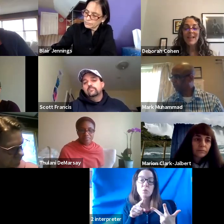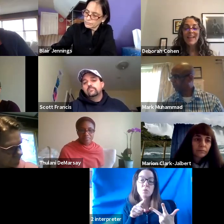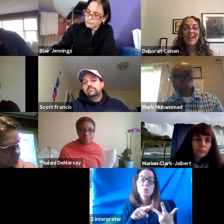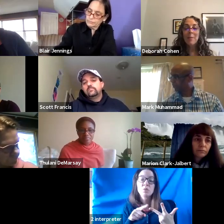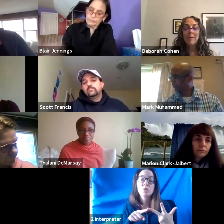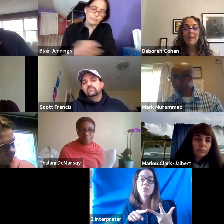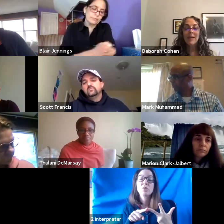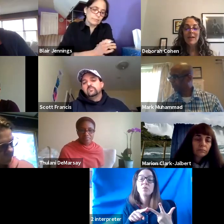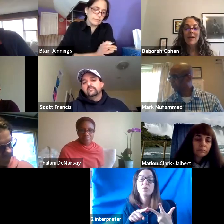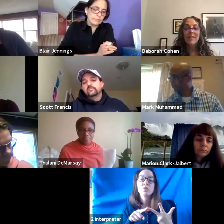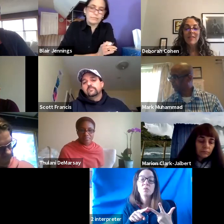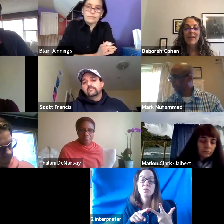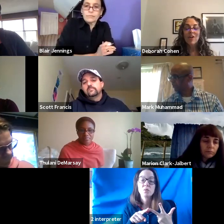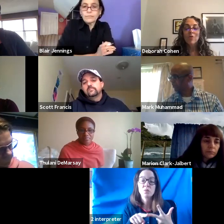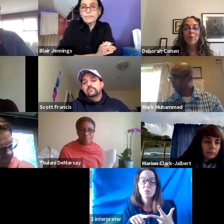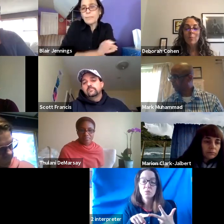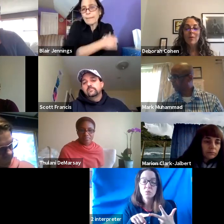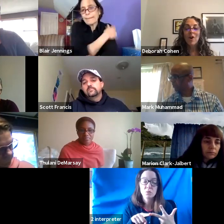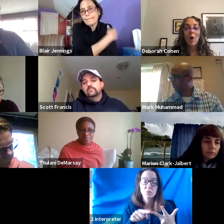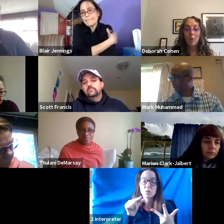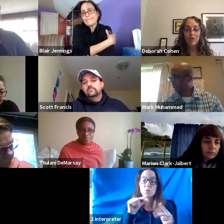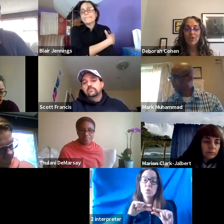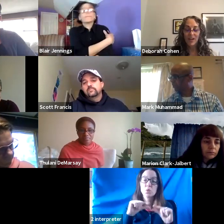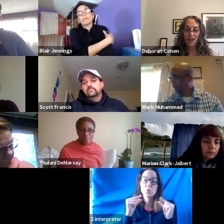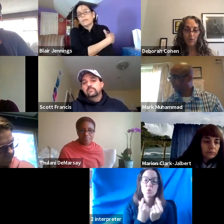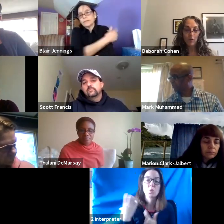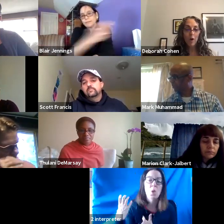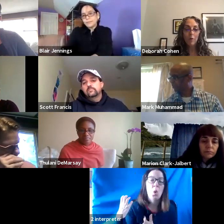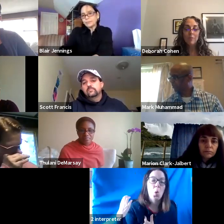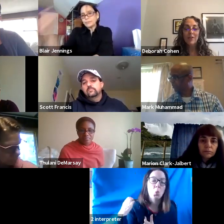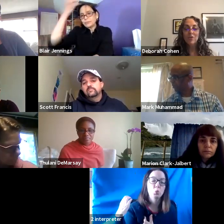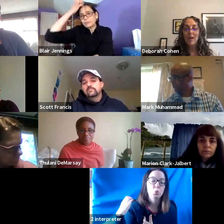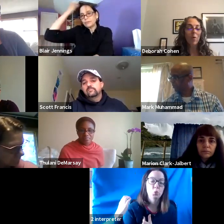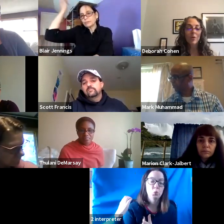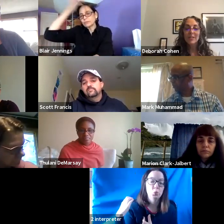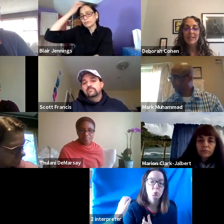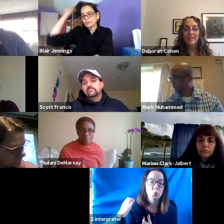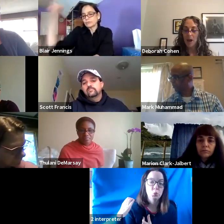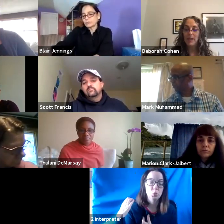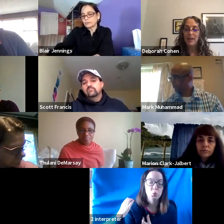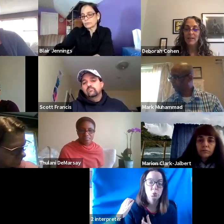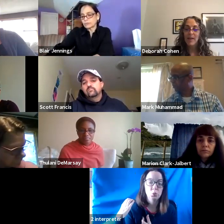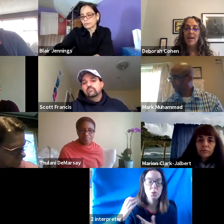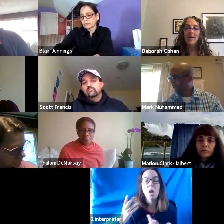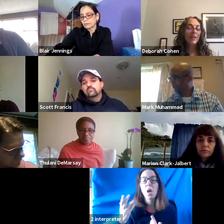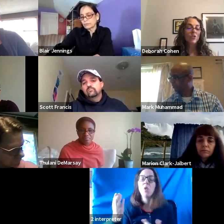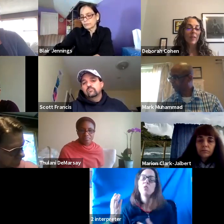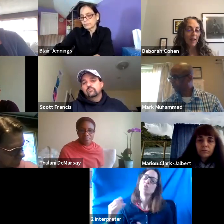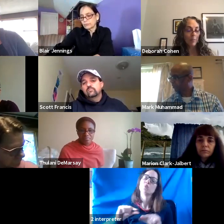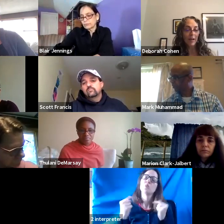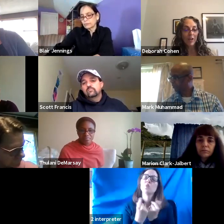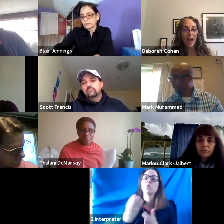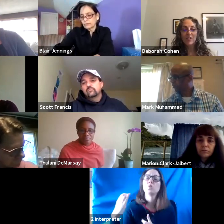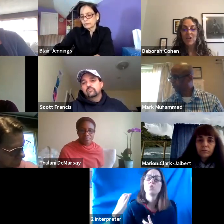person can be the group coach, and the group coach makes sure that one person isn't dominating, that makes sure